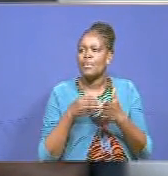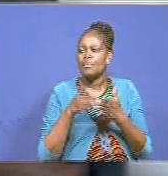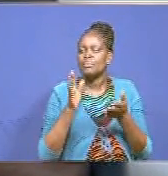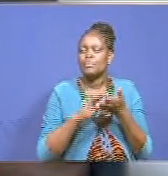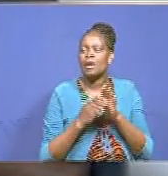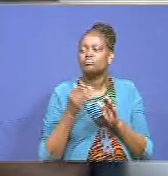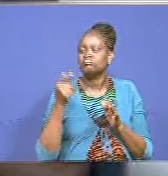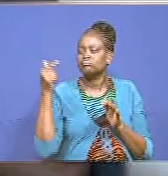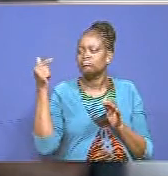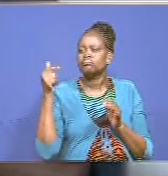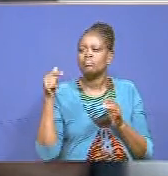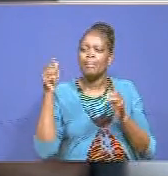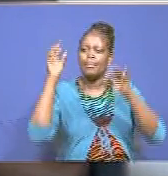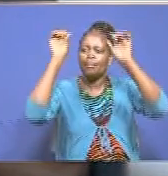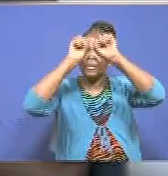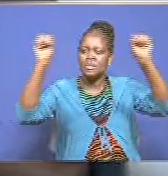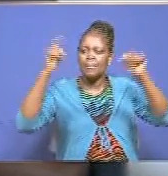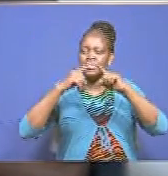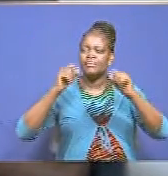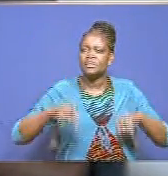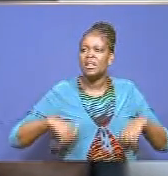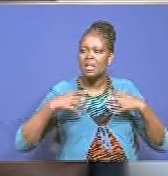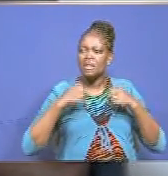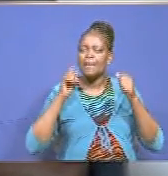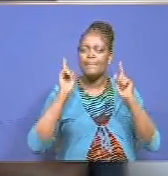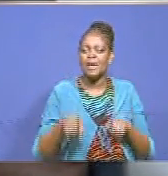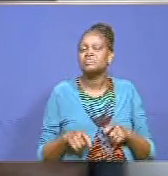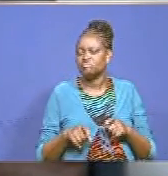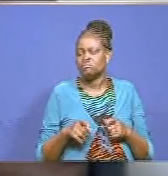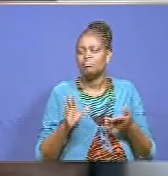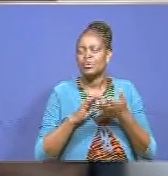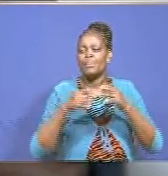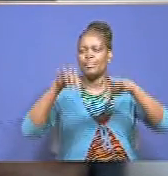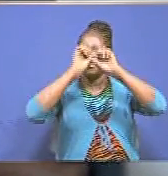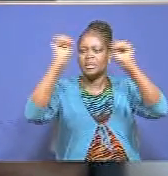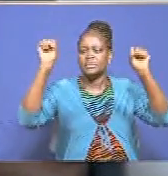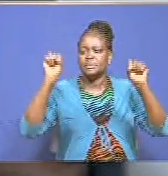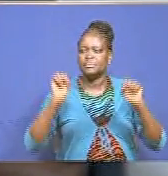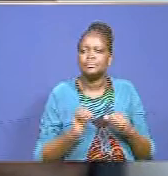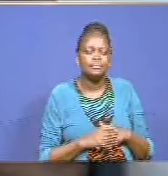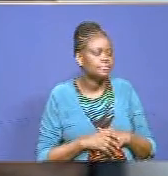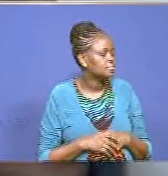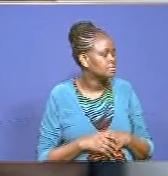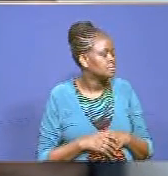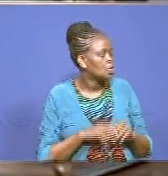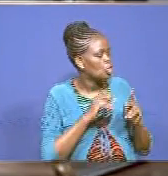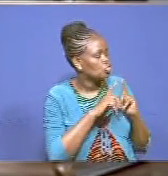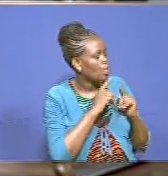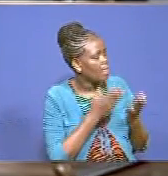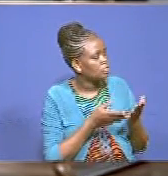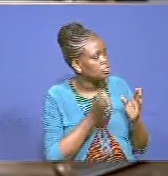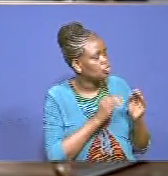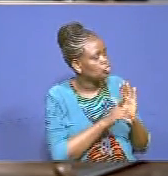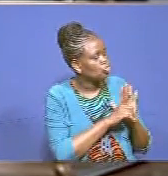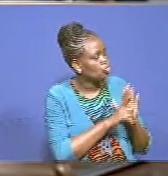ballot. But if he's alive and healthy, he'll be on the ballot. Uh-huh. Yeah. Okay. You've talked about, you know, the electoral laws